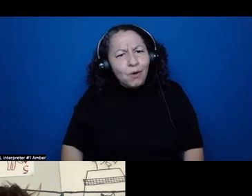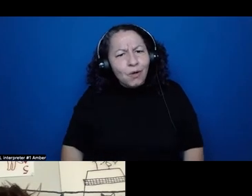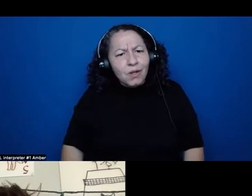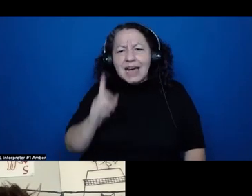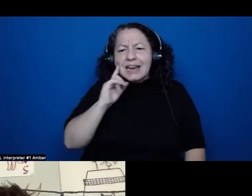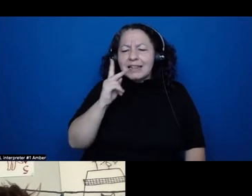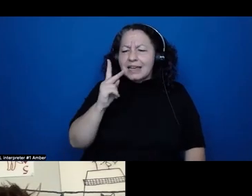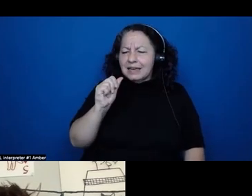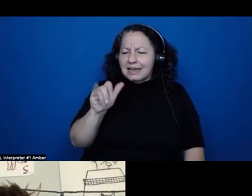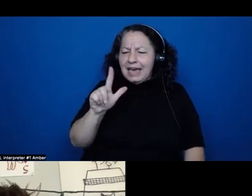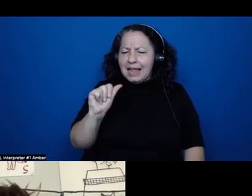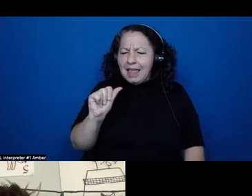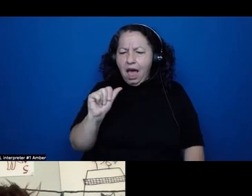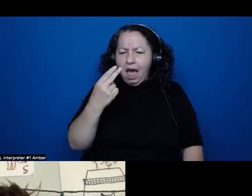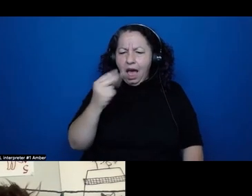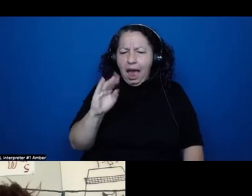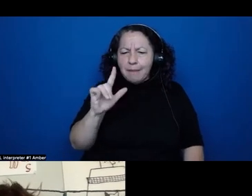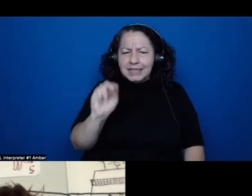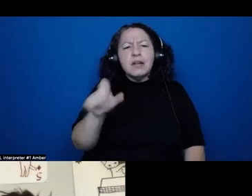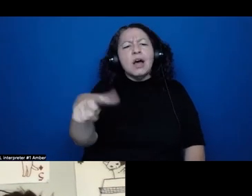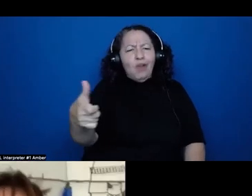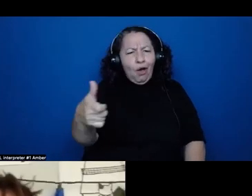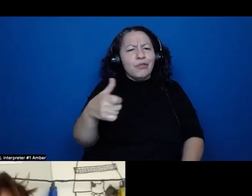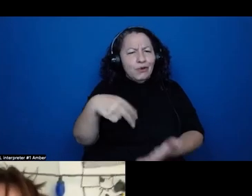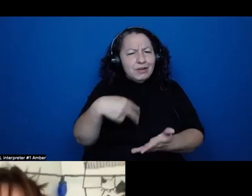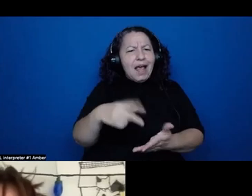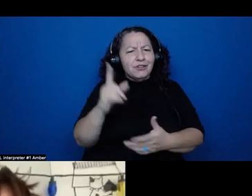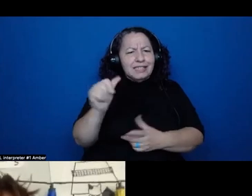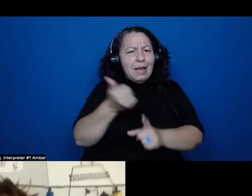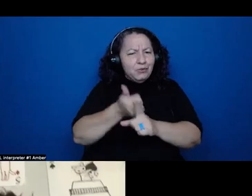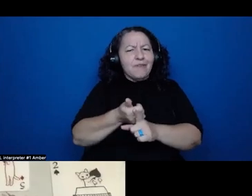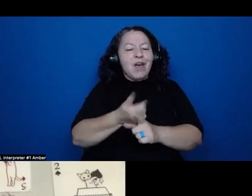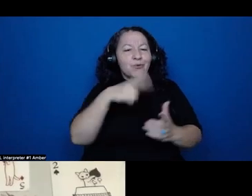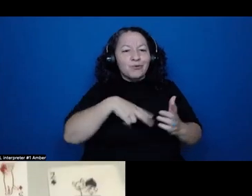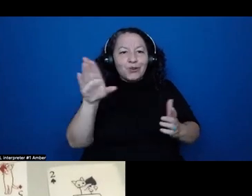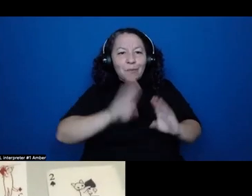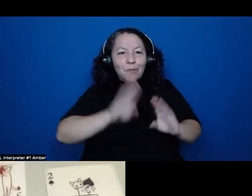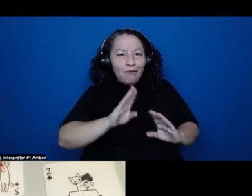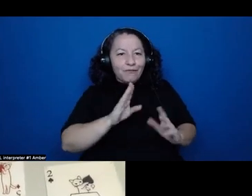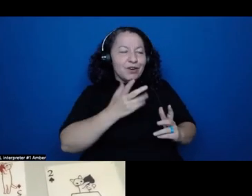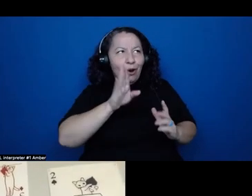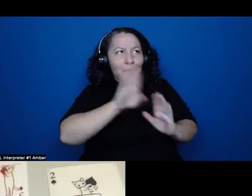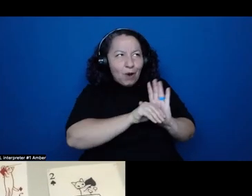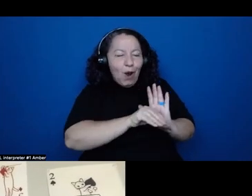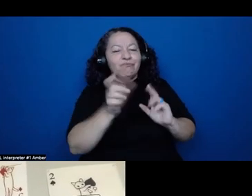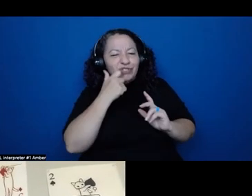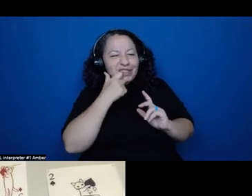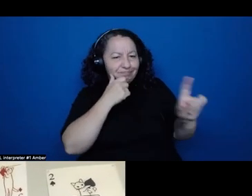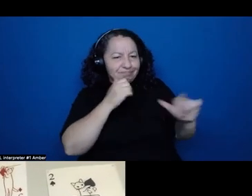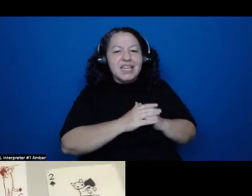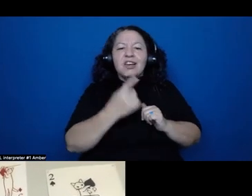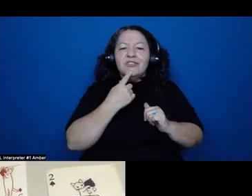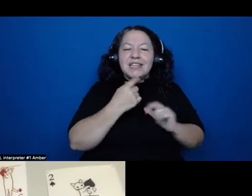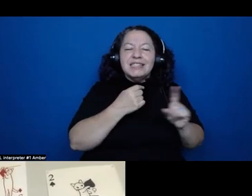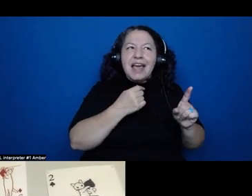Hamilton, another disabled dancer, I was reading her bio the other day and she said it, I don't know if she said post dance or something